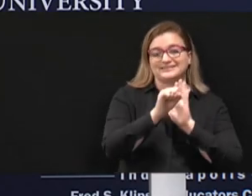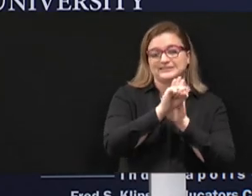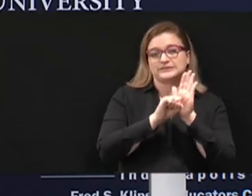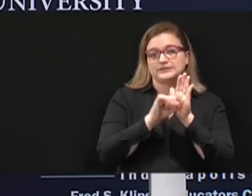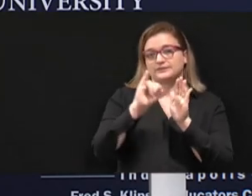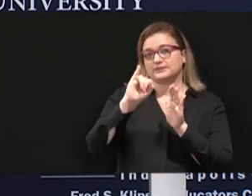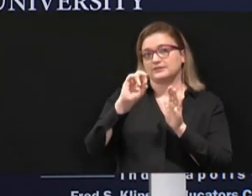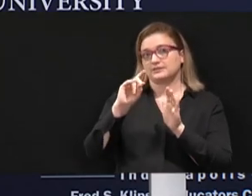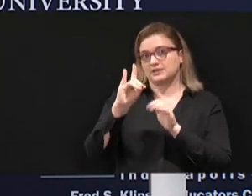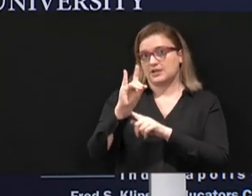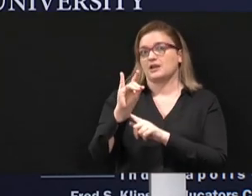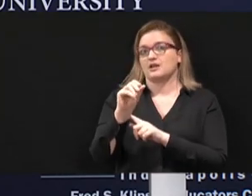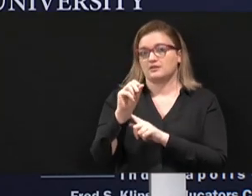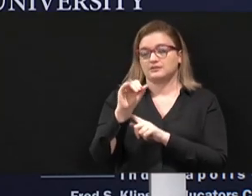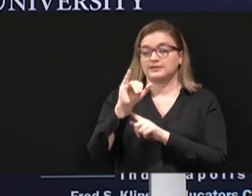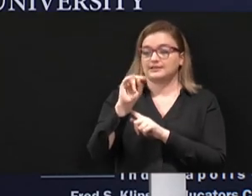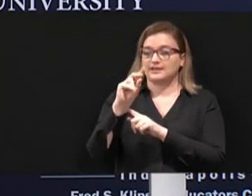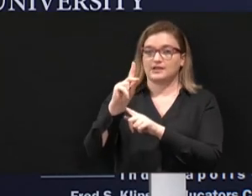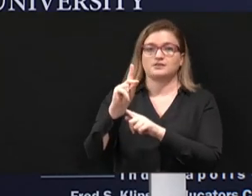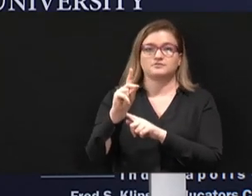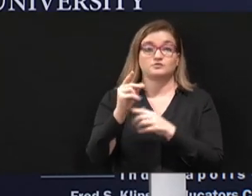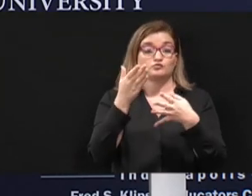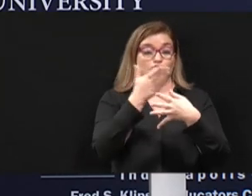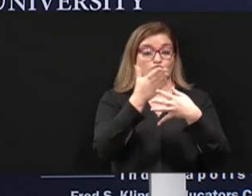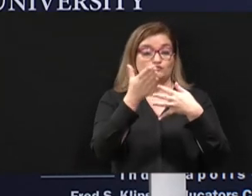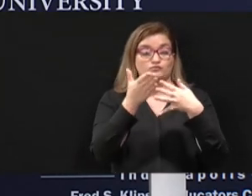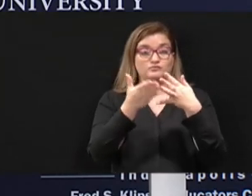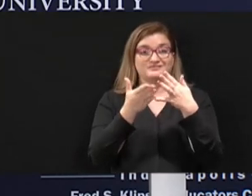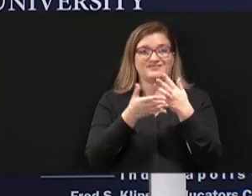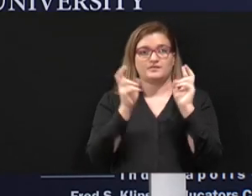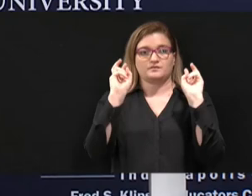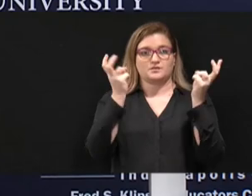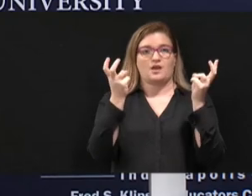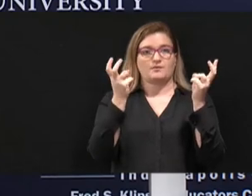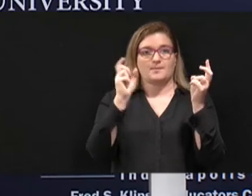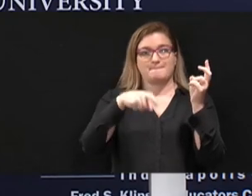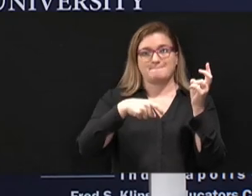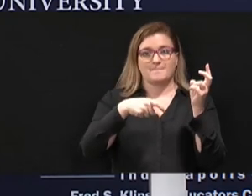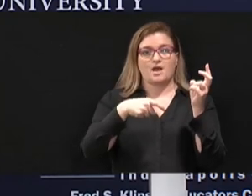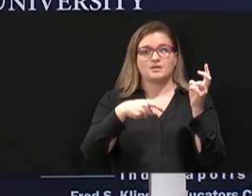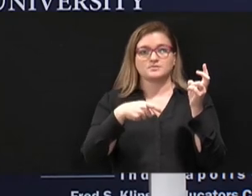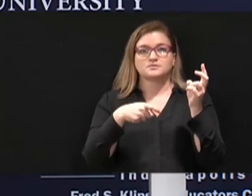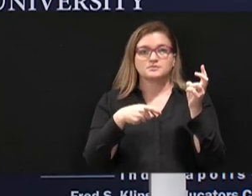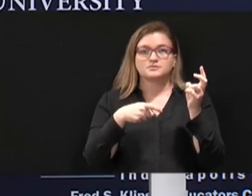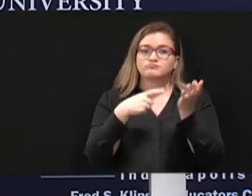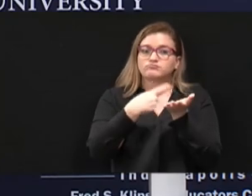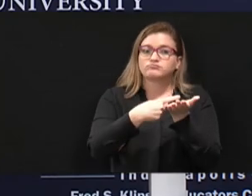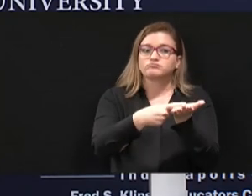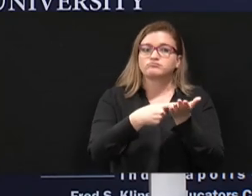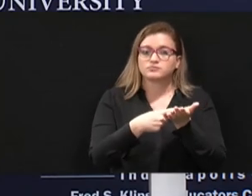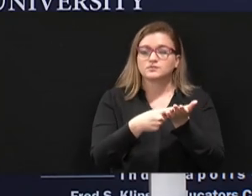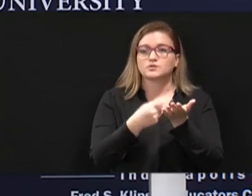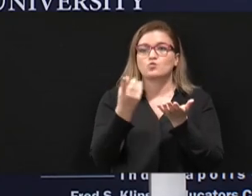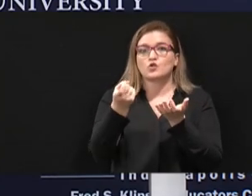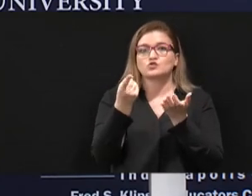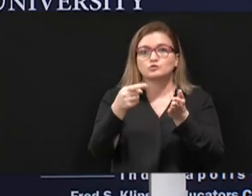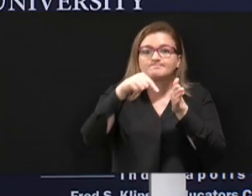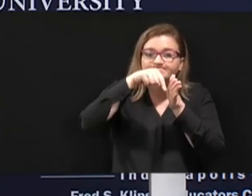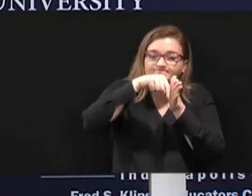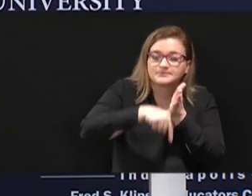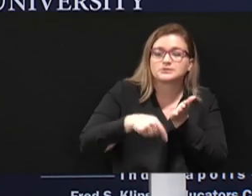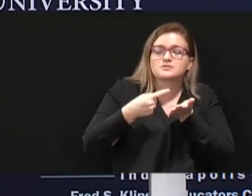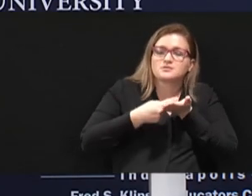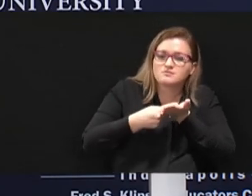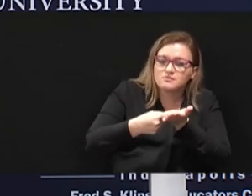to cover certain topics. Five of those topics, we just didn't want to add another day, and we wanted you to be able to go in a little deeper with them.